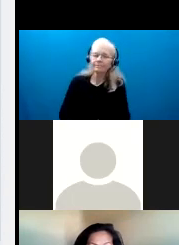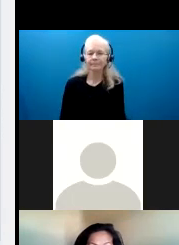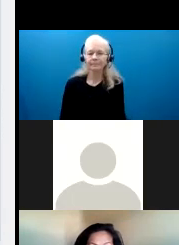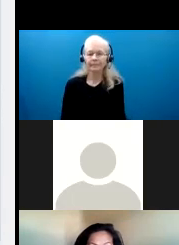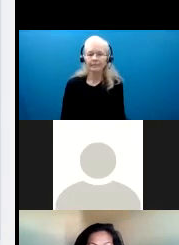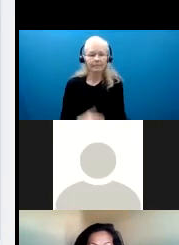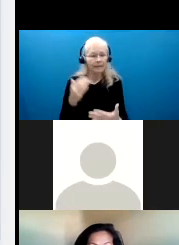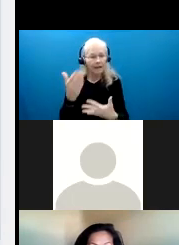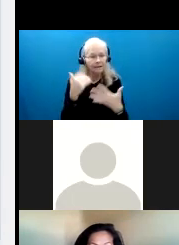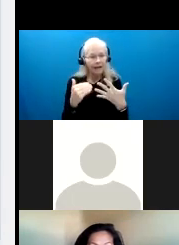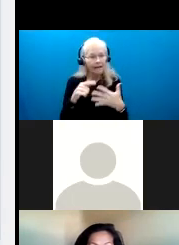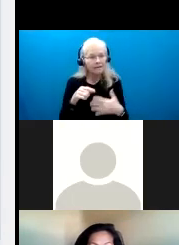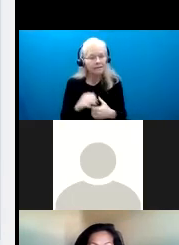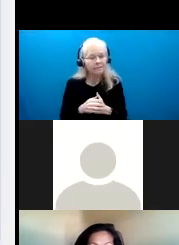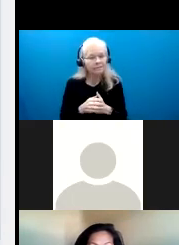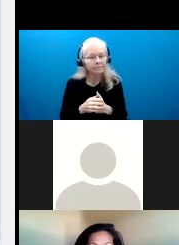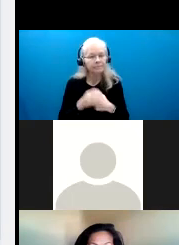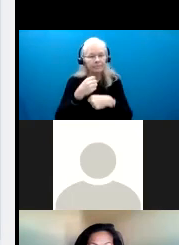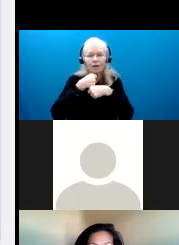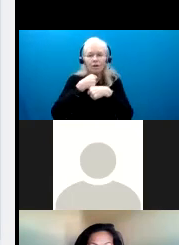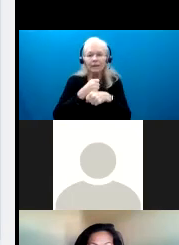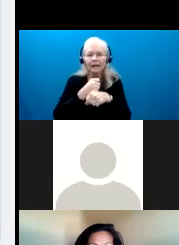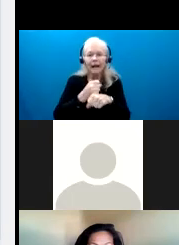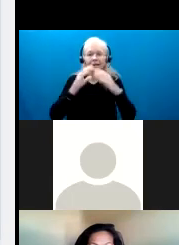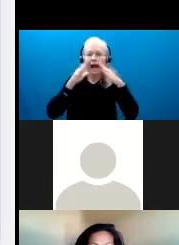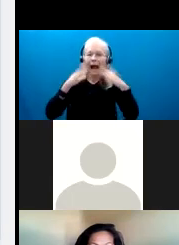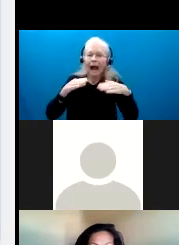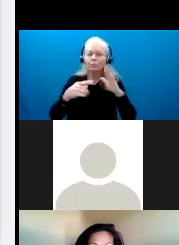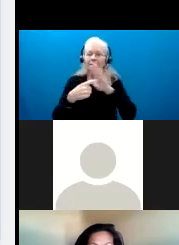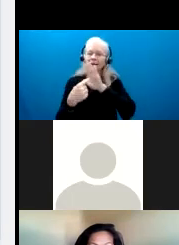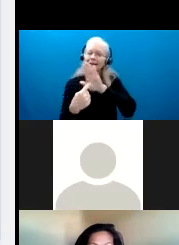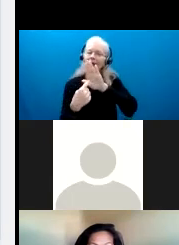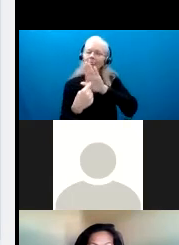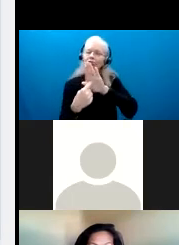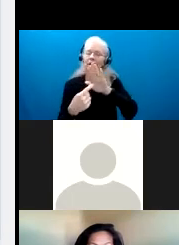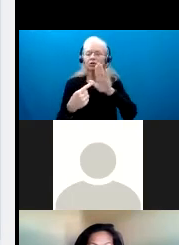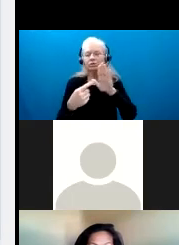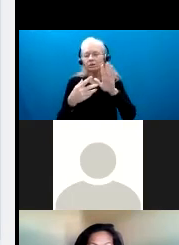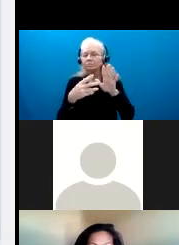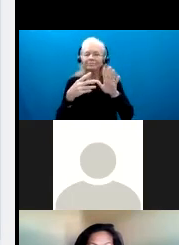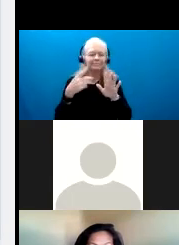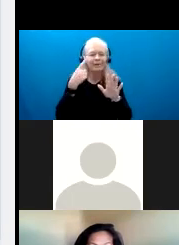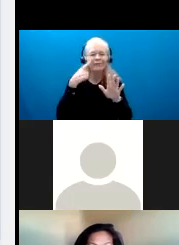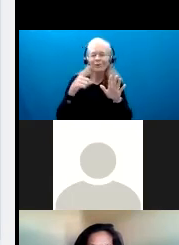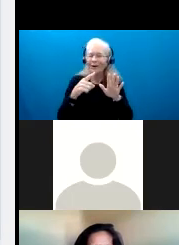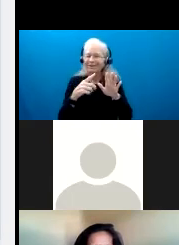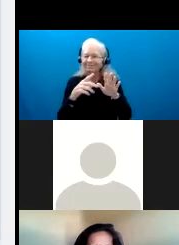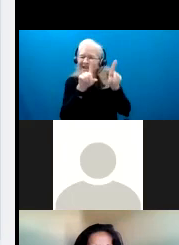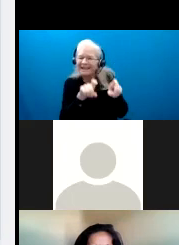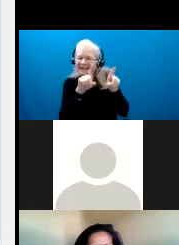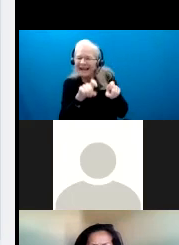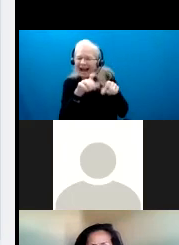Okay, next one, create a housing demonstration project or pilot program to test how well a certain new housing type would fit